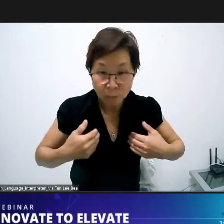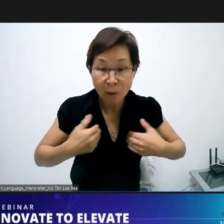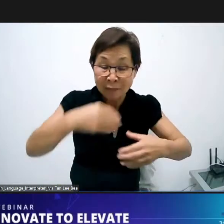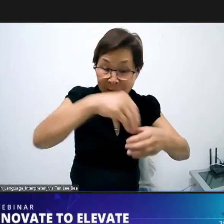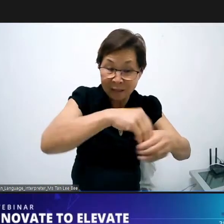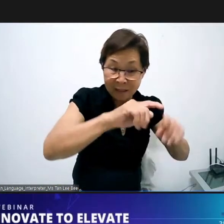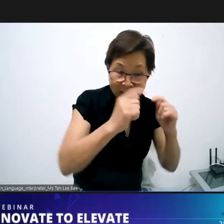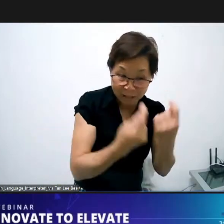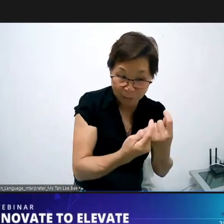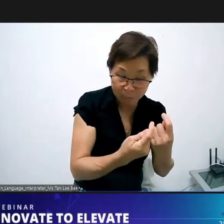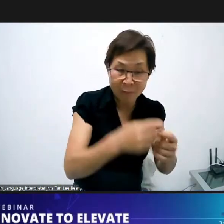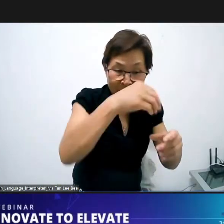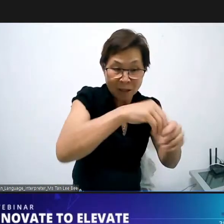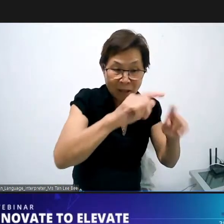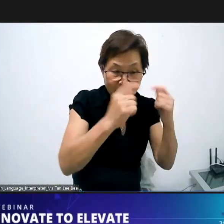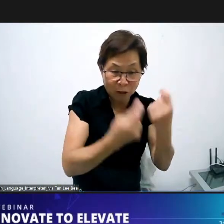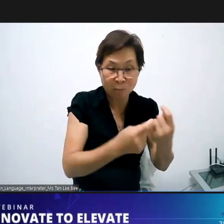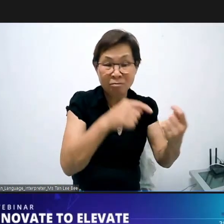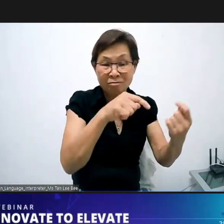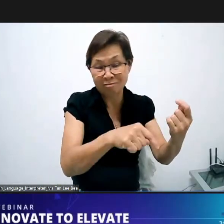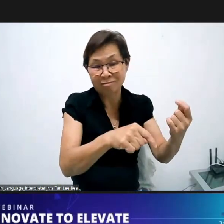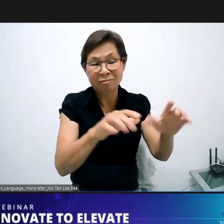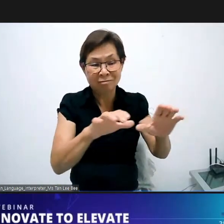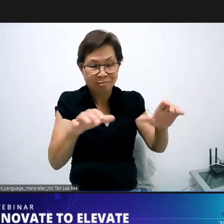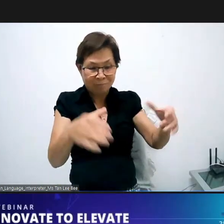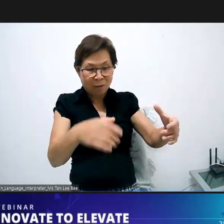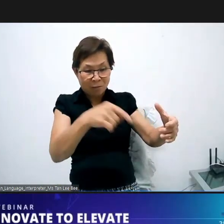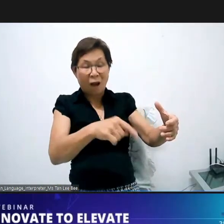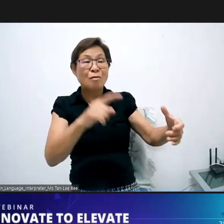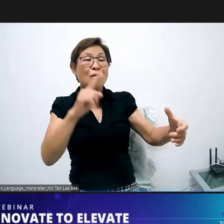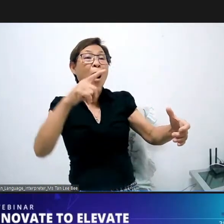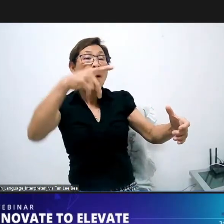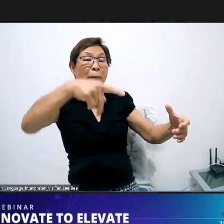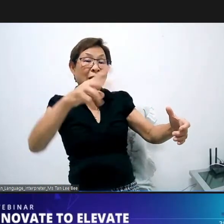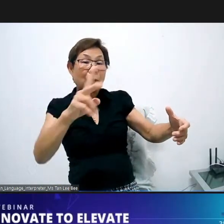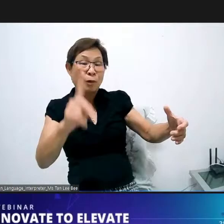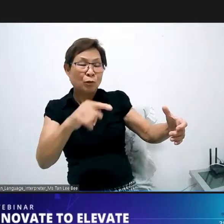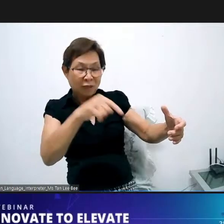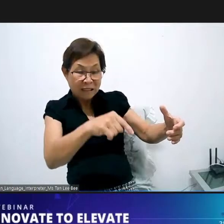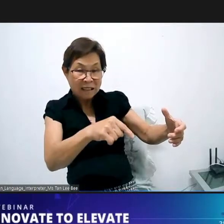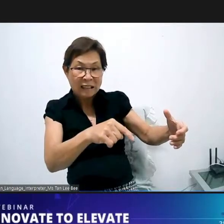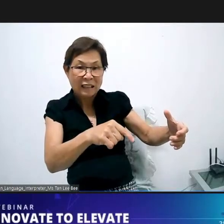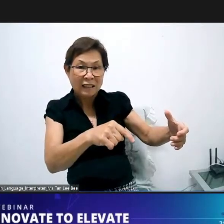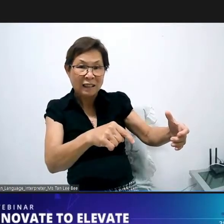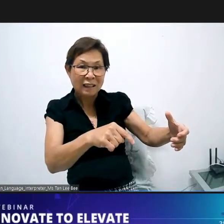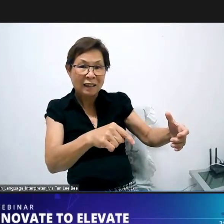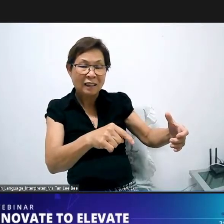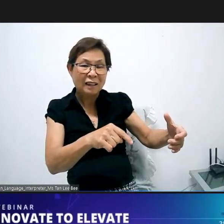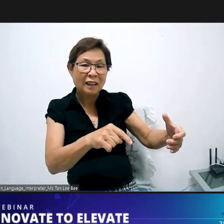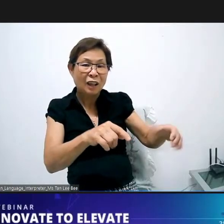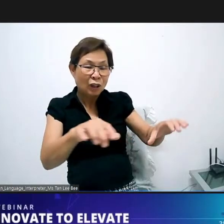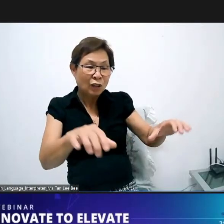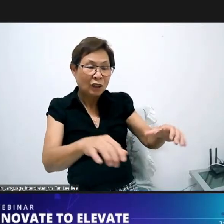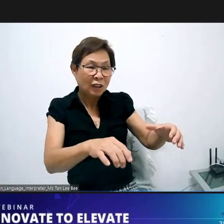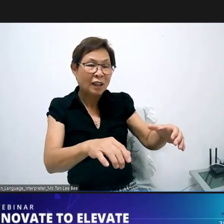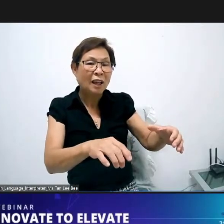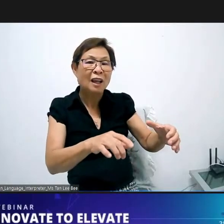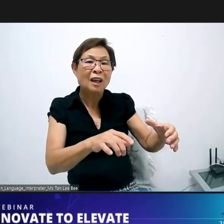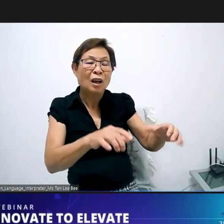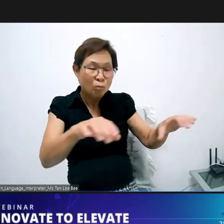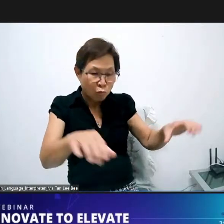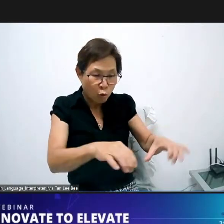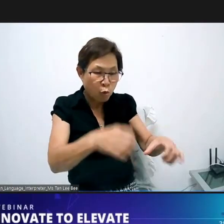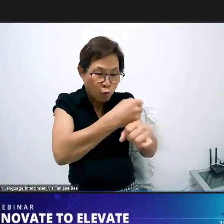team that themselves are PWDs, so they can actually relate to the innovation and they find it more